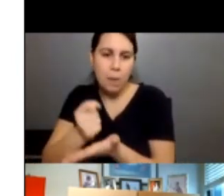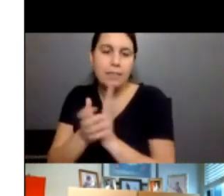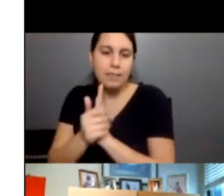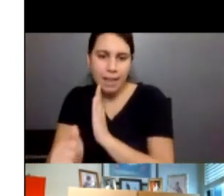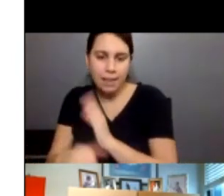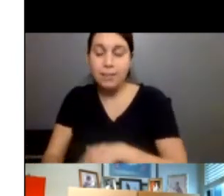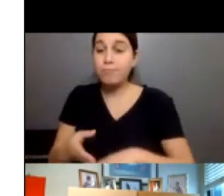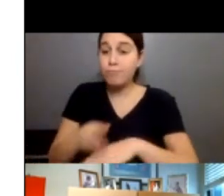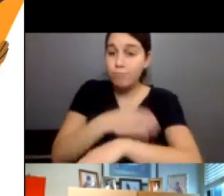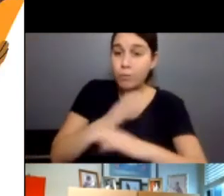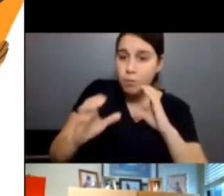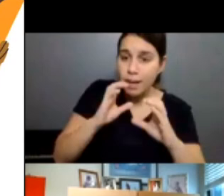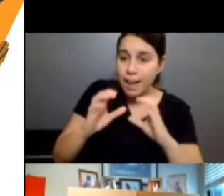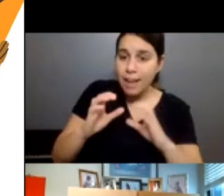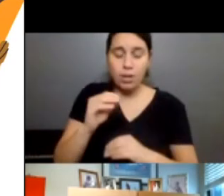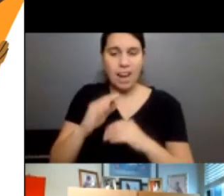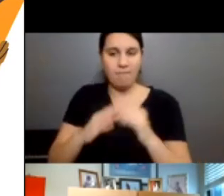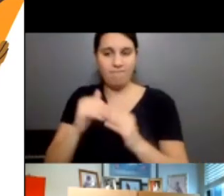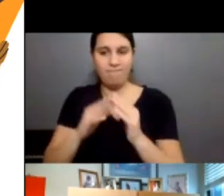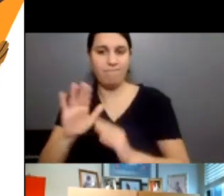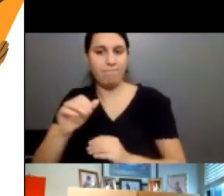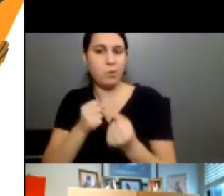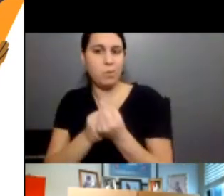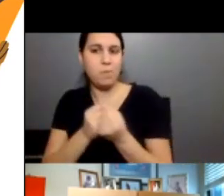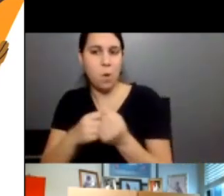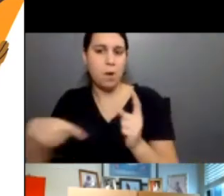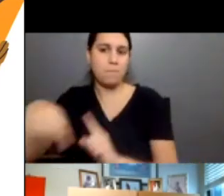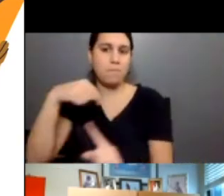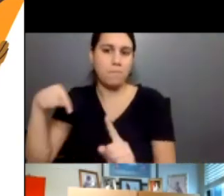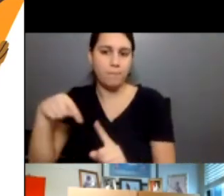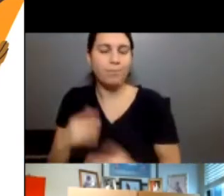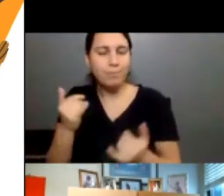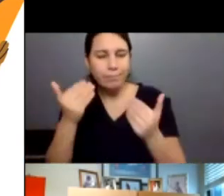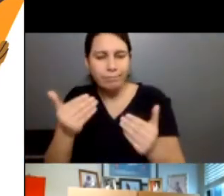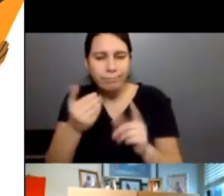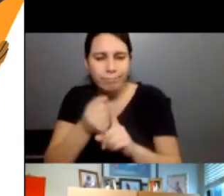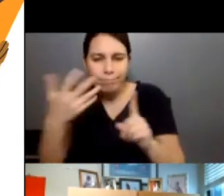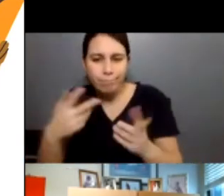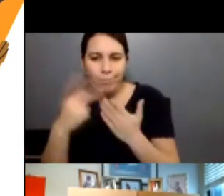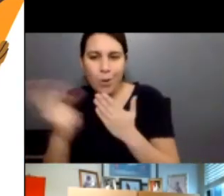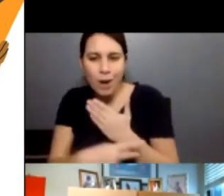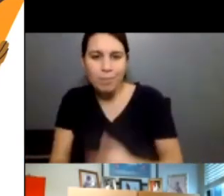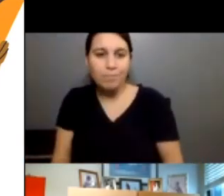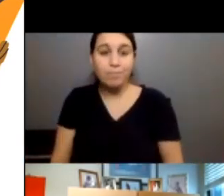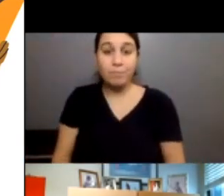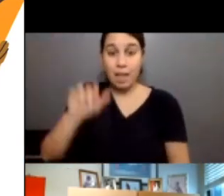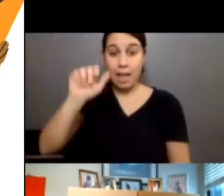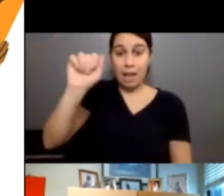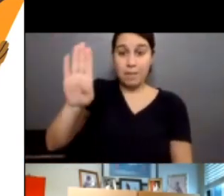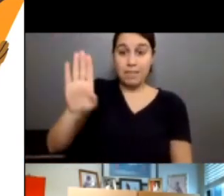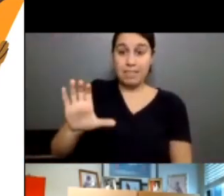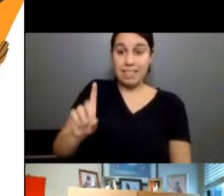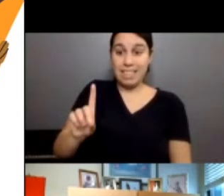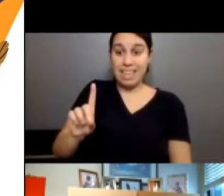building support. Let's take a closer look at the program. Sessions A through D are during